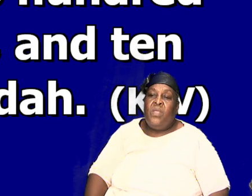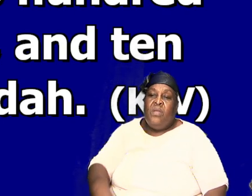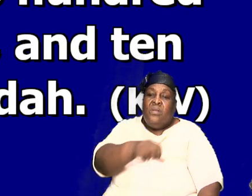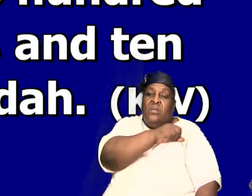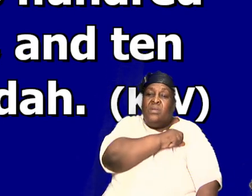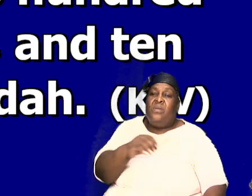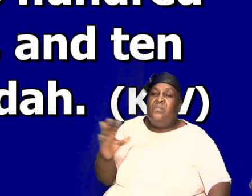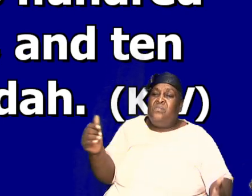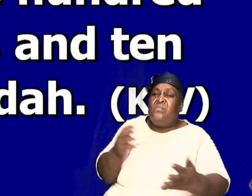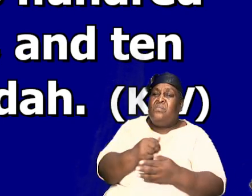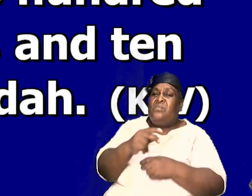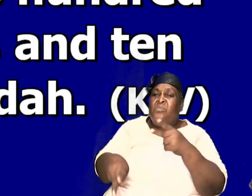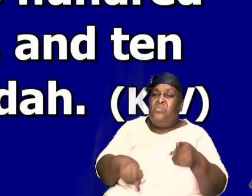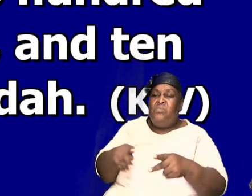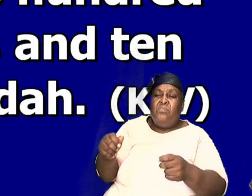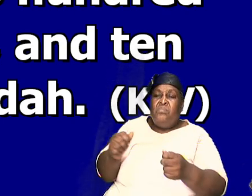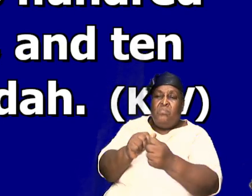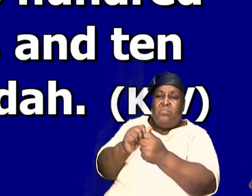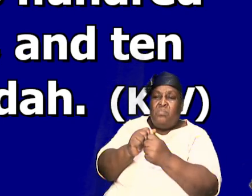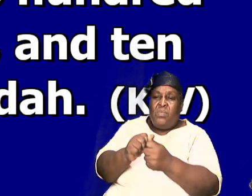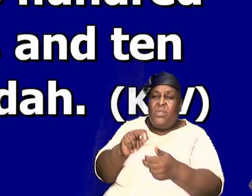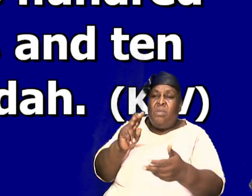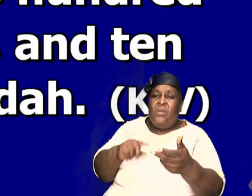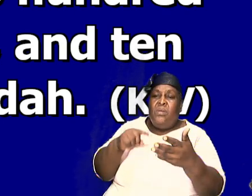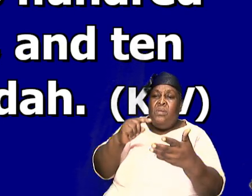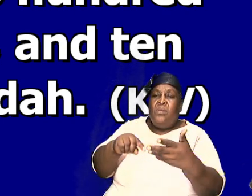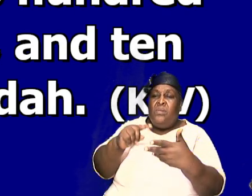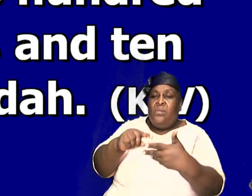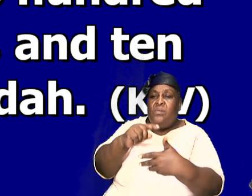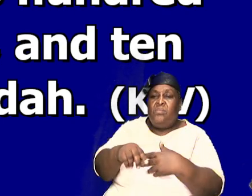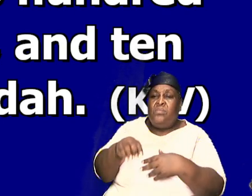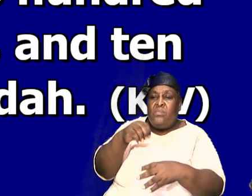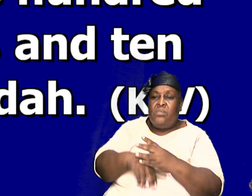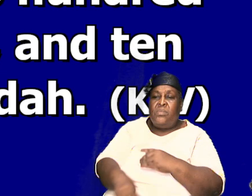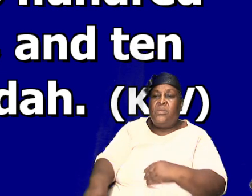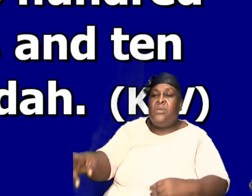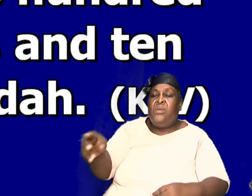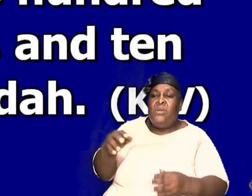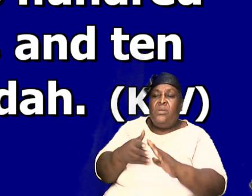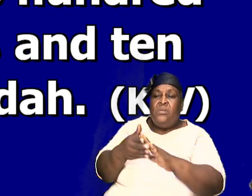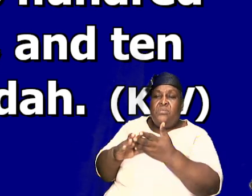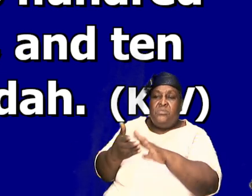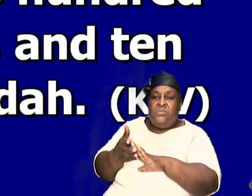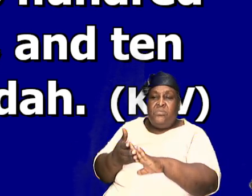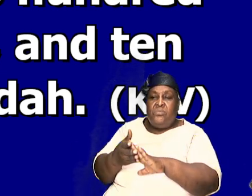And so I gathered the people together and numbered them in fearing